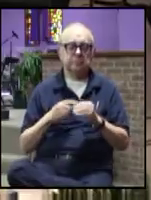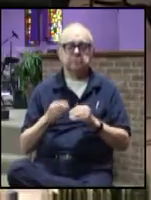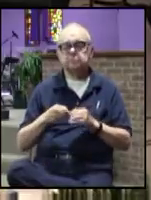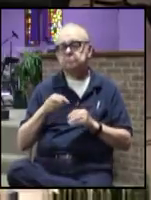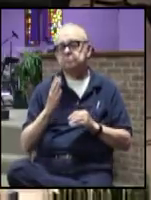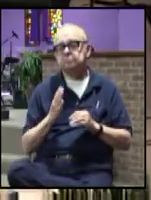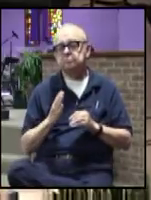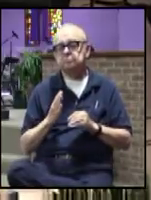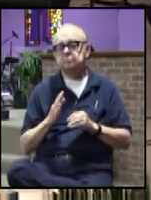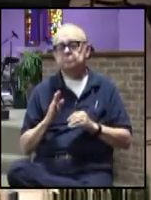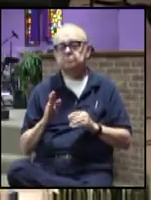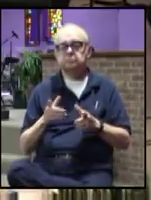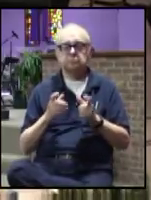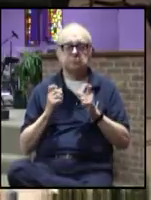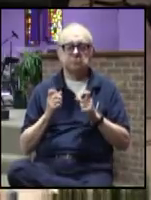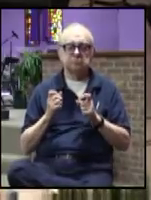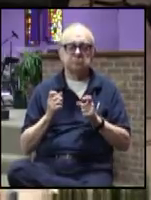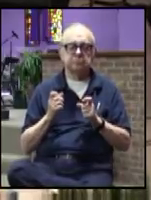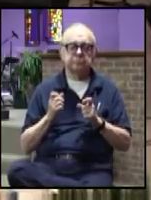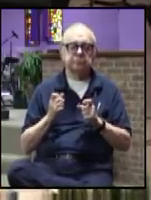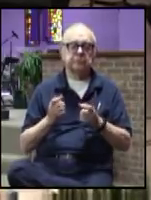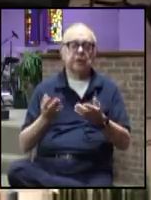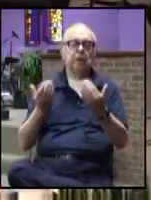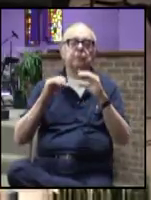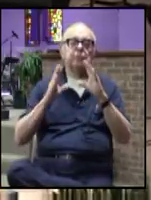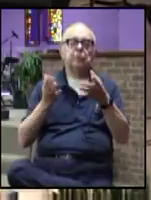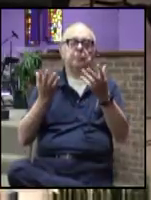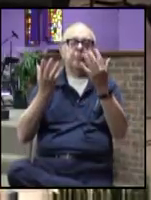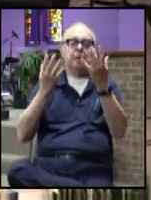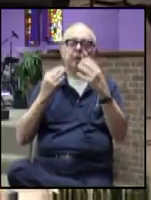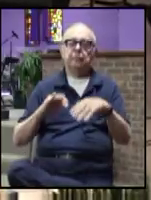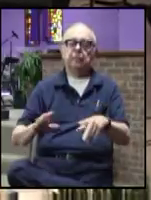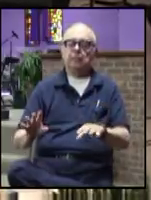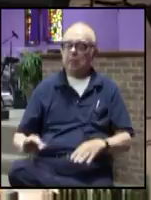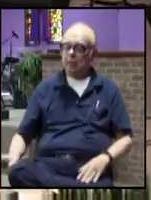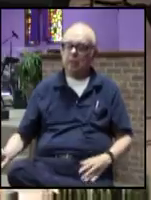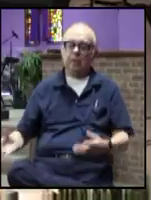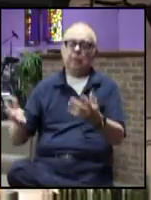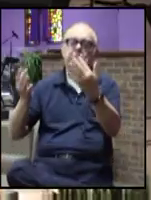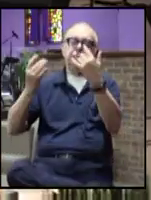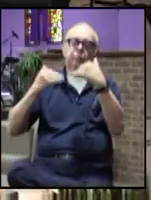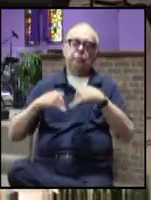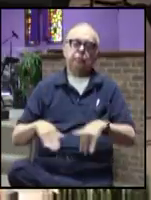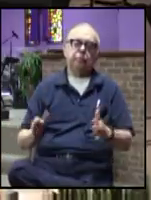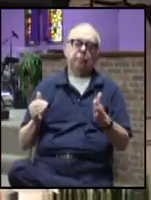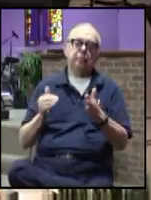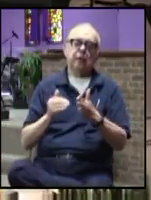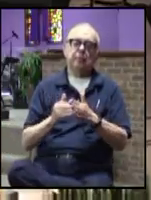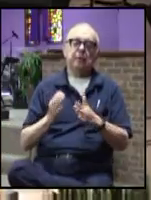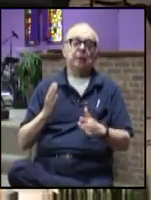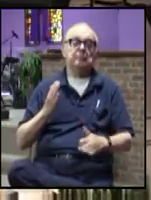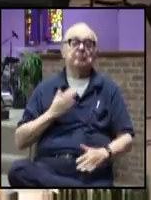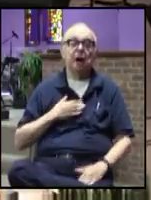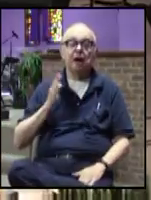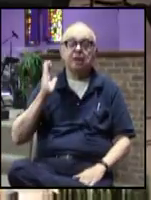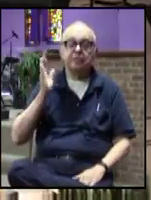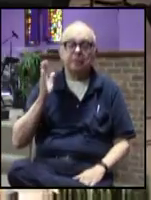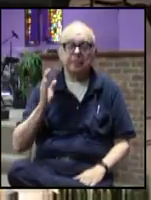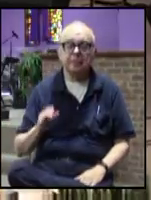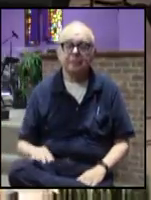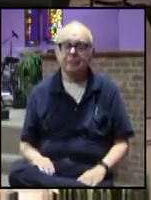them about God. And all of a sudden, here comes a bunch of children. Right in the middle of my sermon.